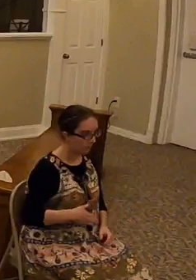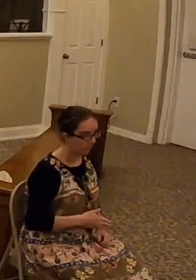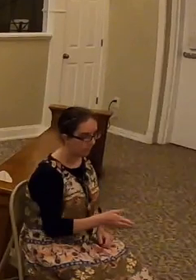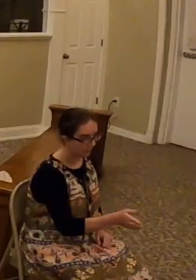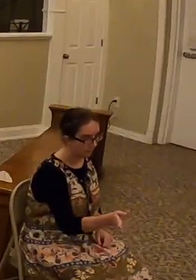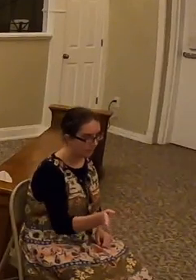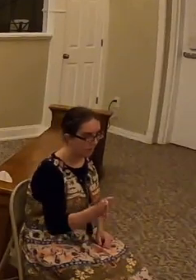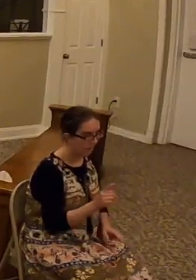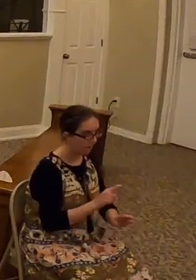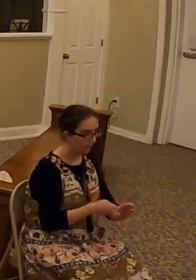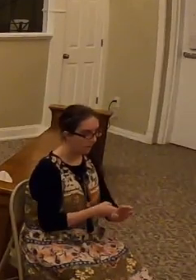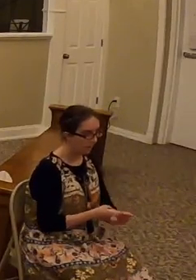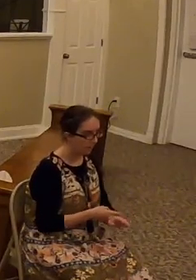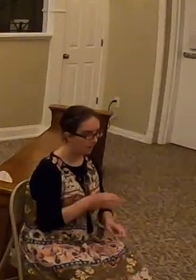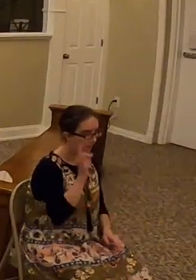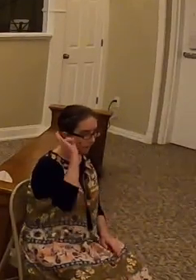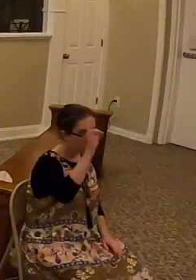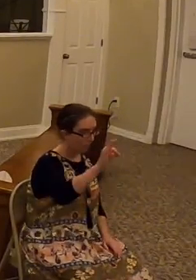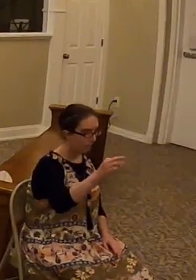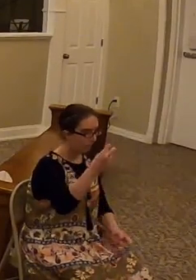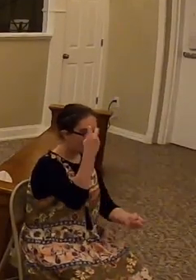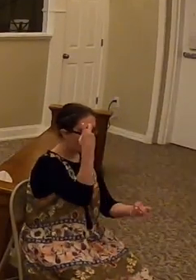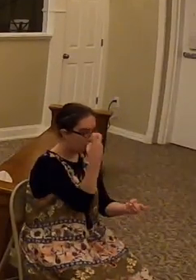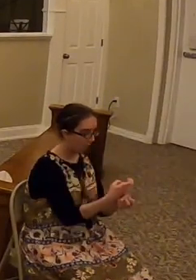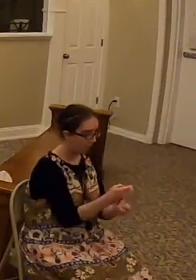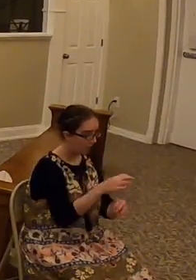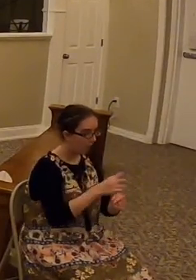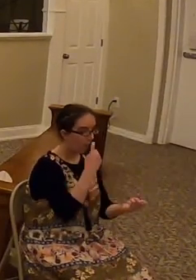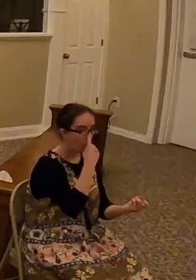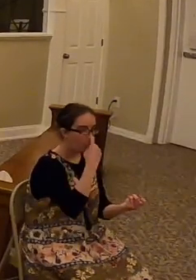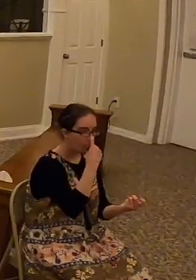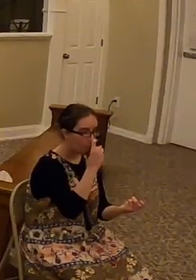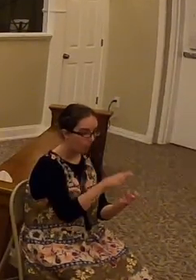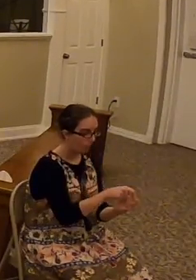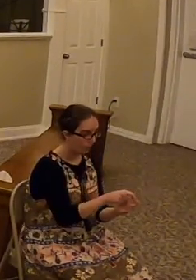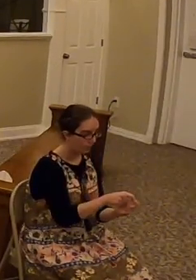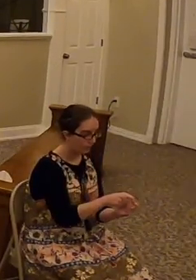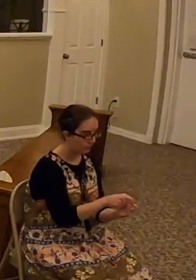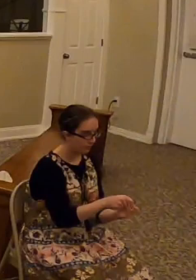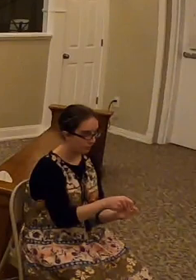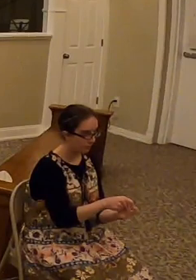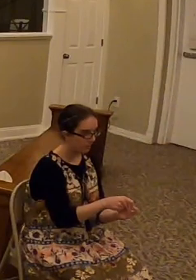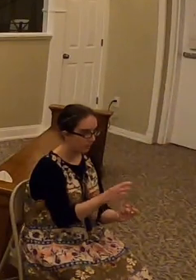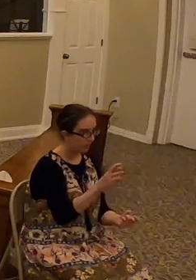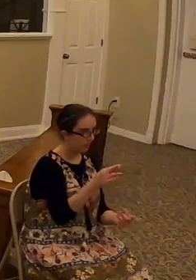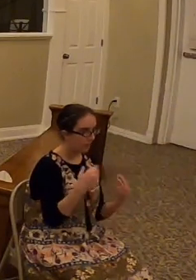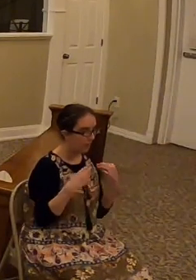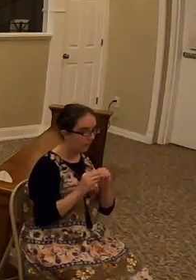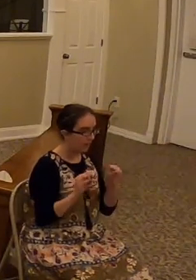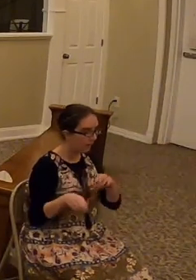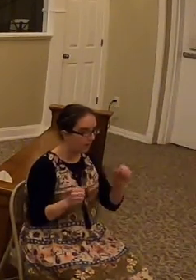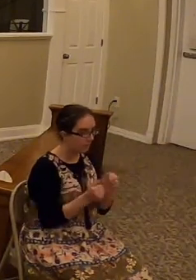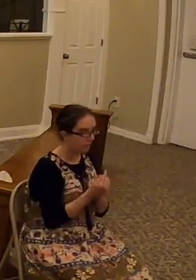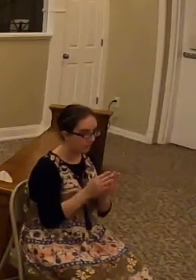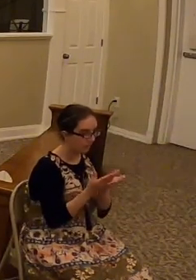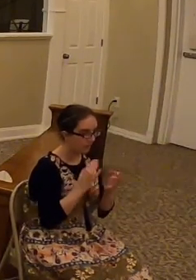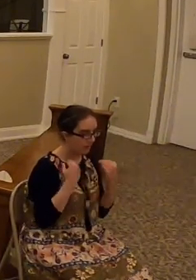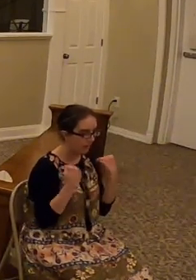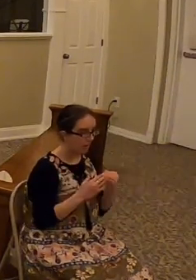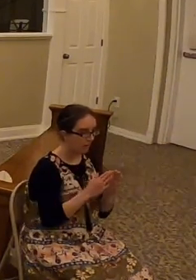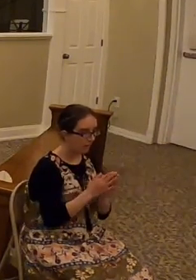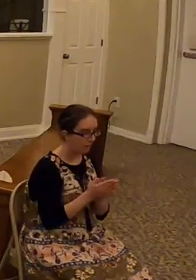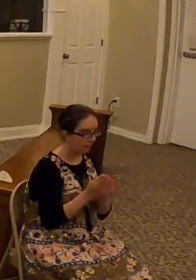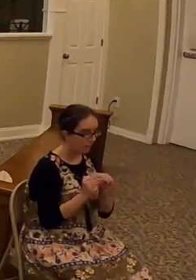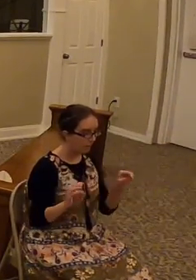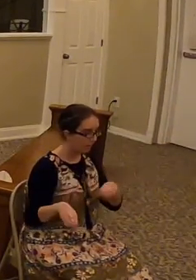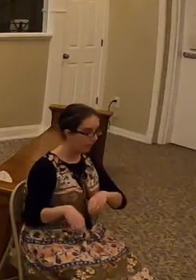turn, and I began to preach hard on witchcraft. Yeah. Had nothing to do with the scriptures I had just